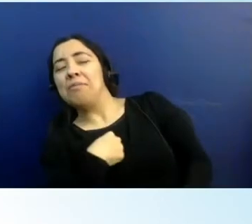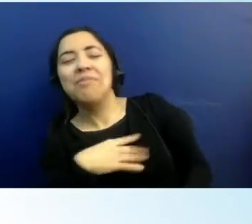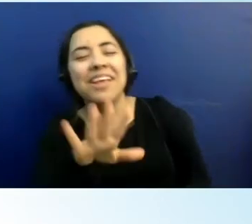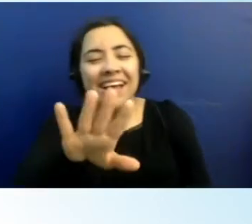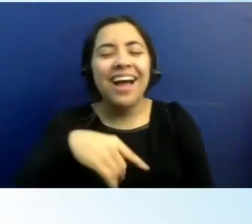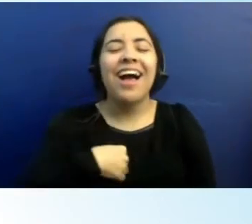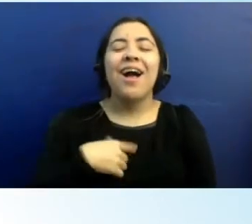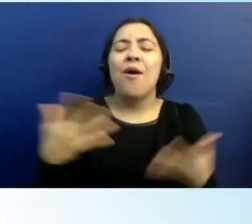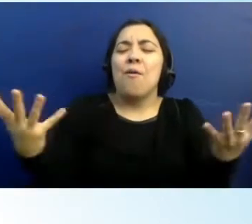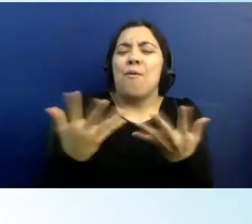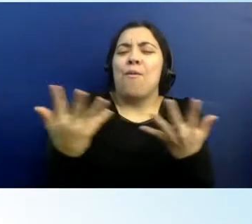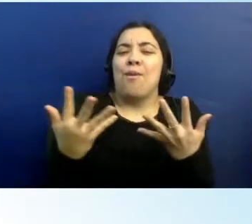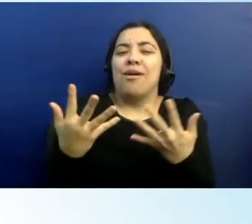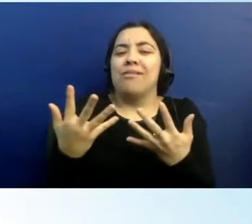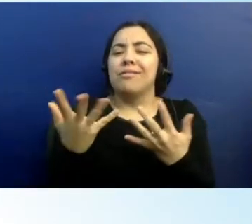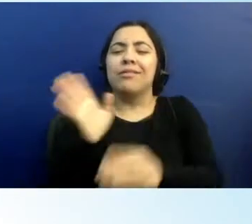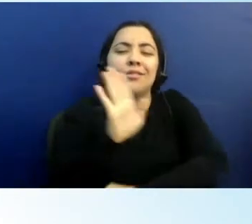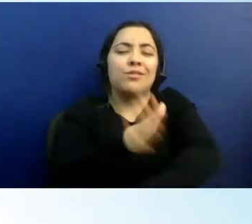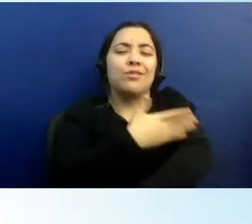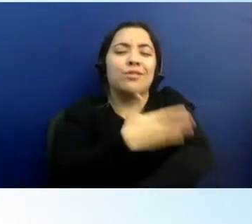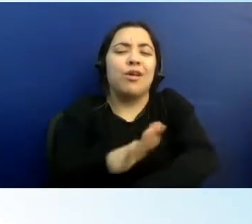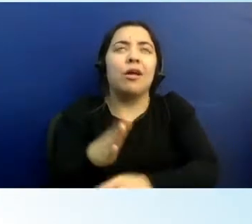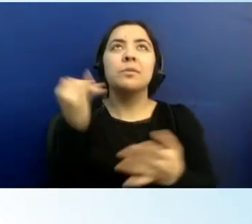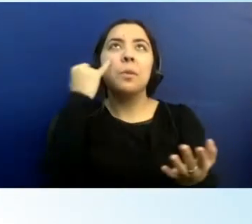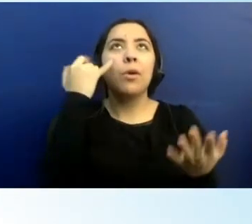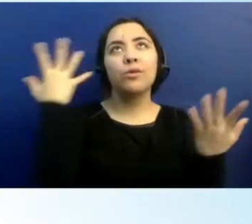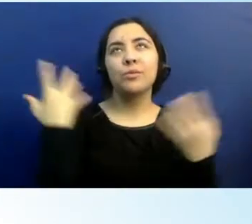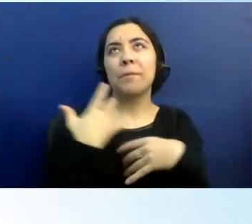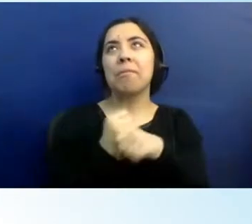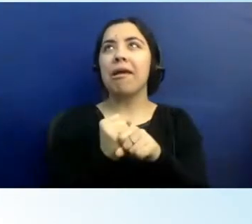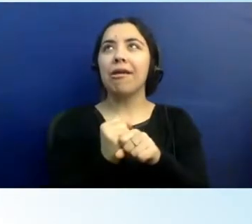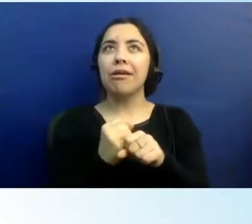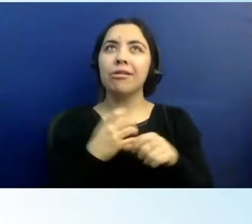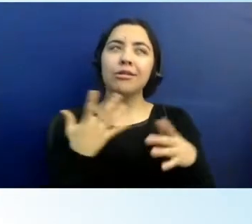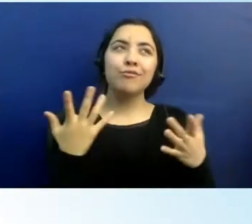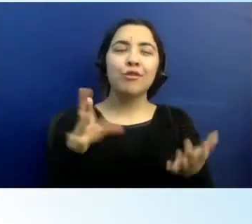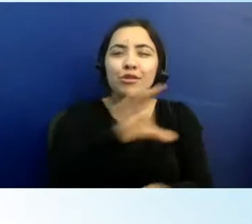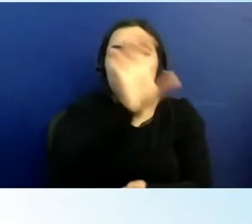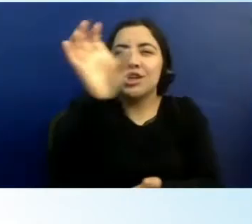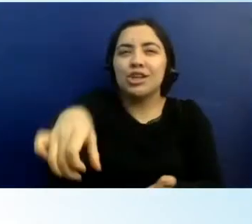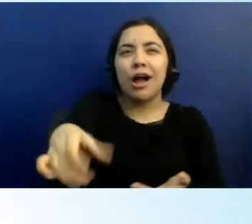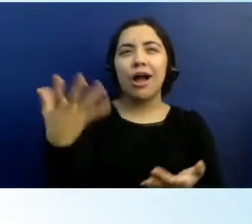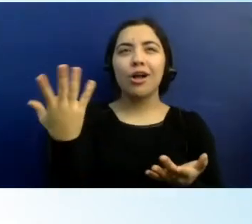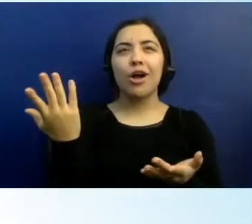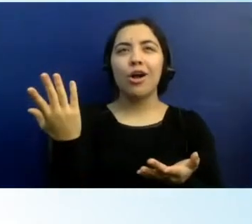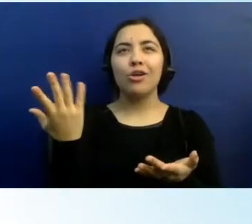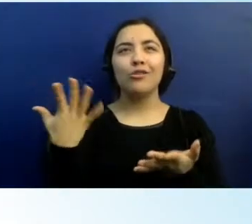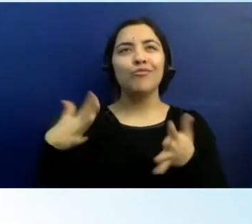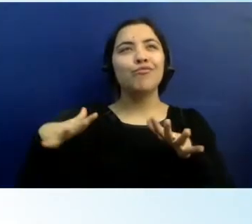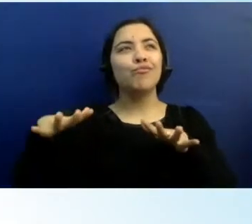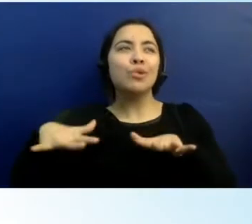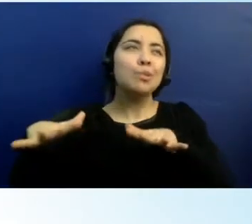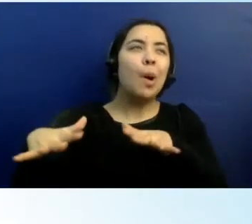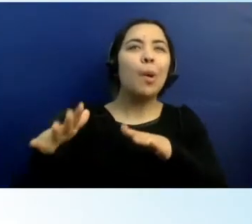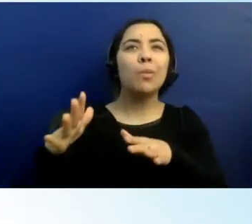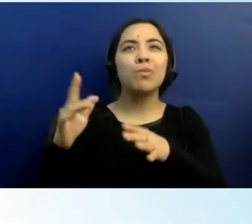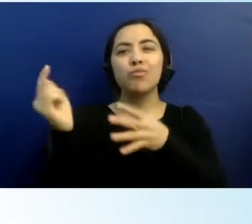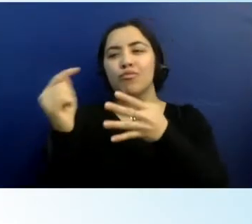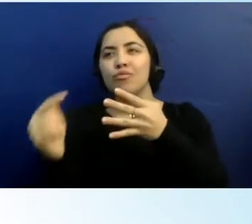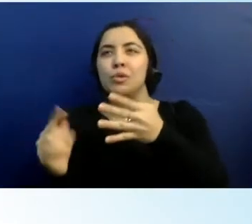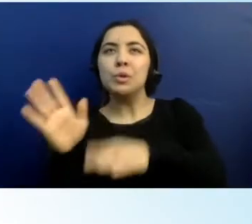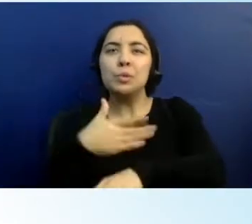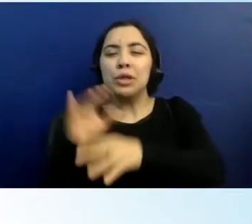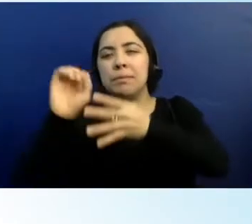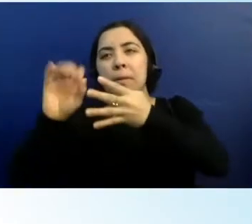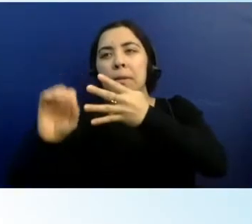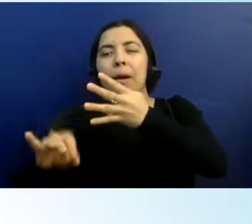What is a song, you know, Chicago, let's say we're making a Chicago soundtrack for healing. And so what is a song that you